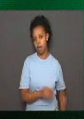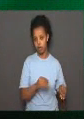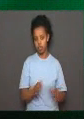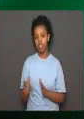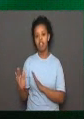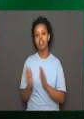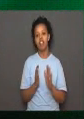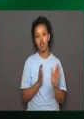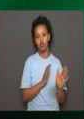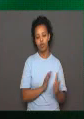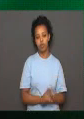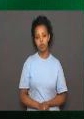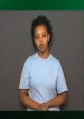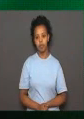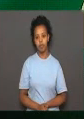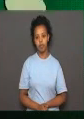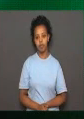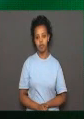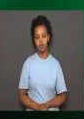Students, let's get ready.